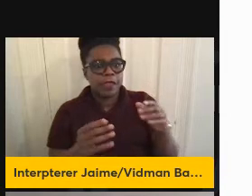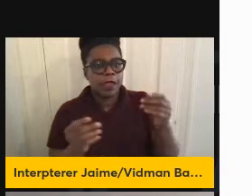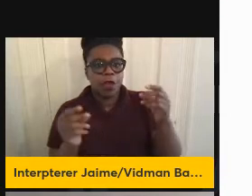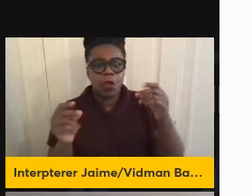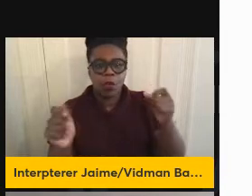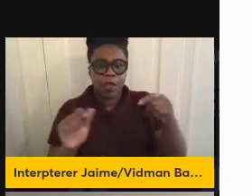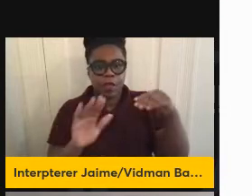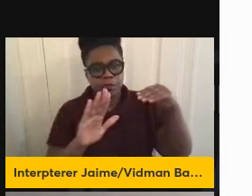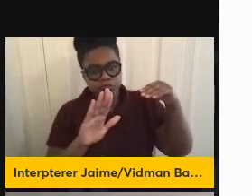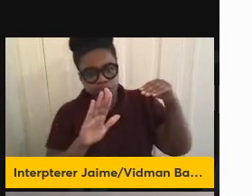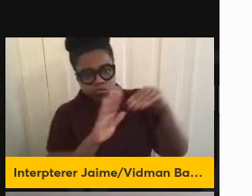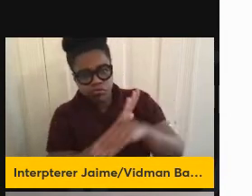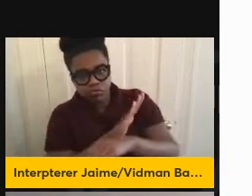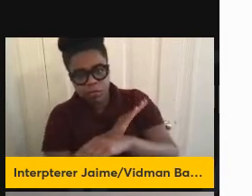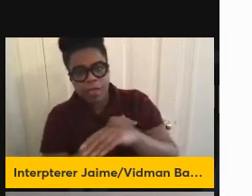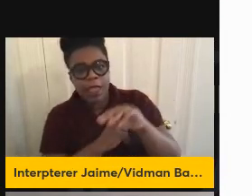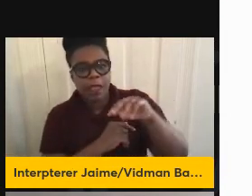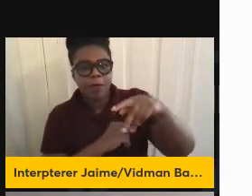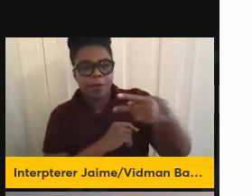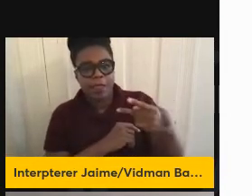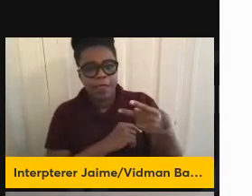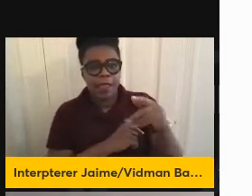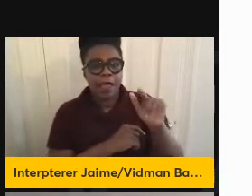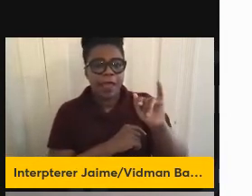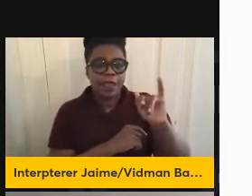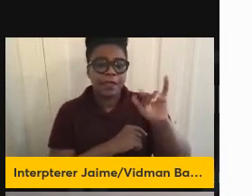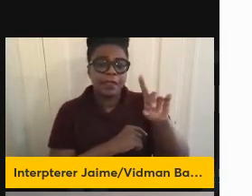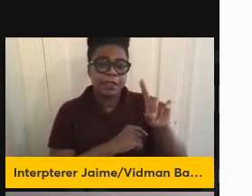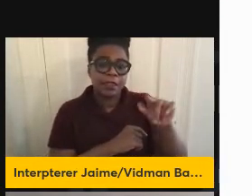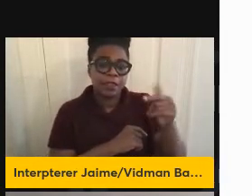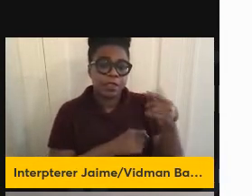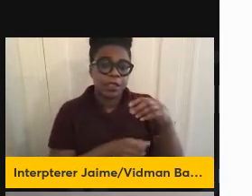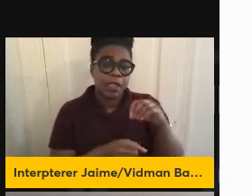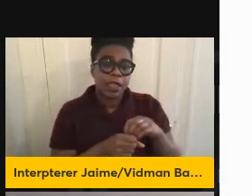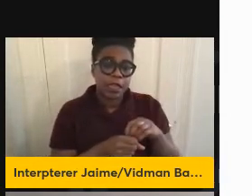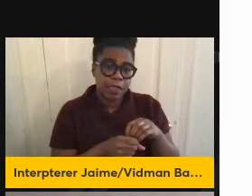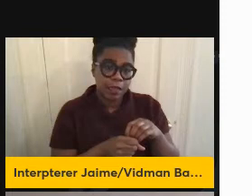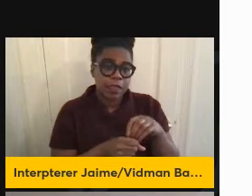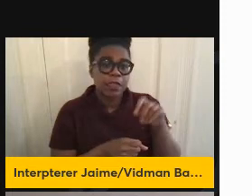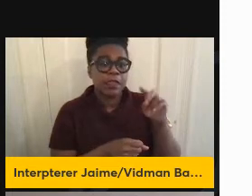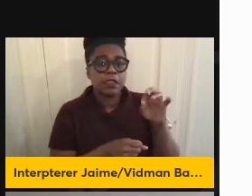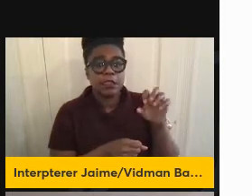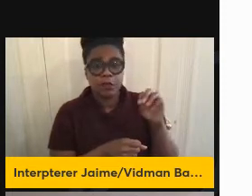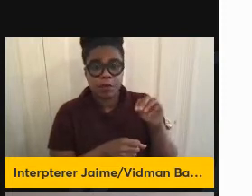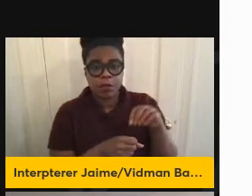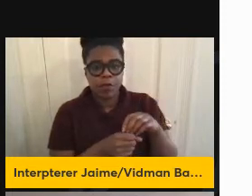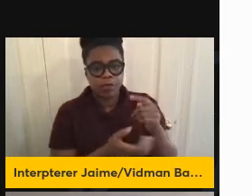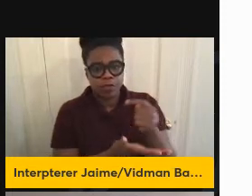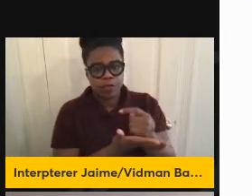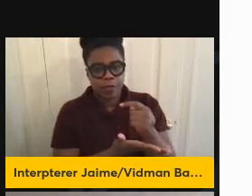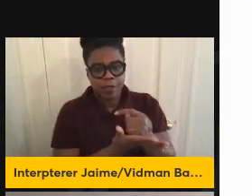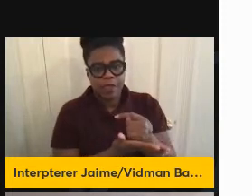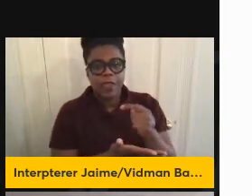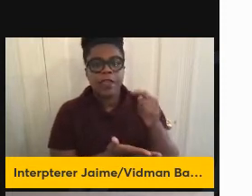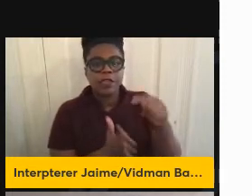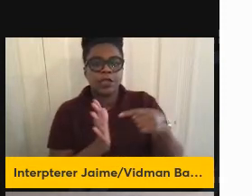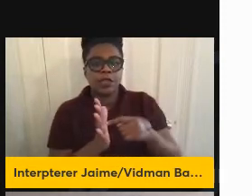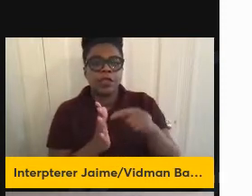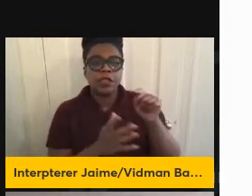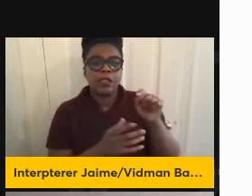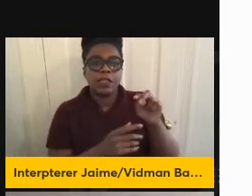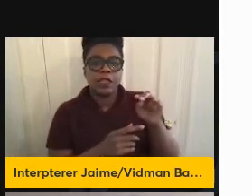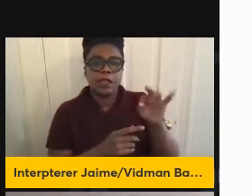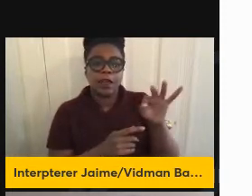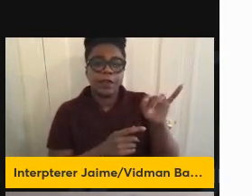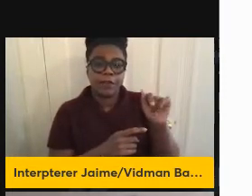of MP-specific IgG in the serum with TNF-alpha treatment, indicating that TNF-alpha can